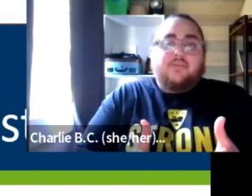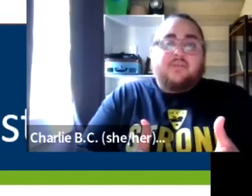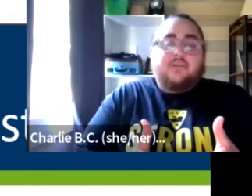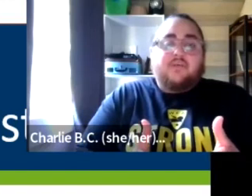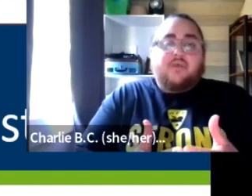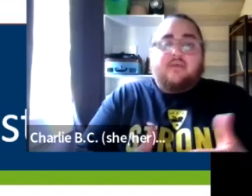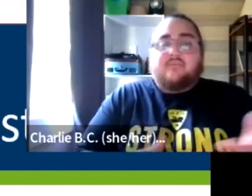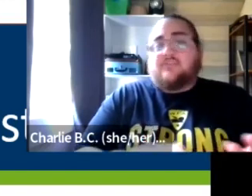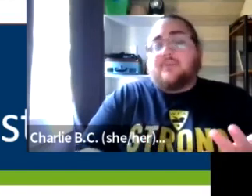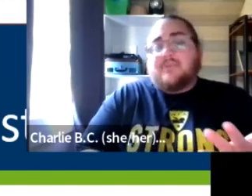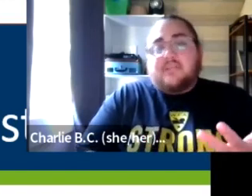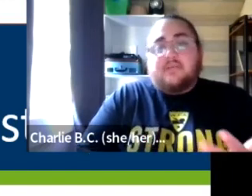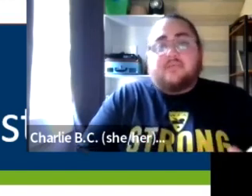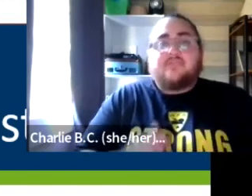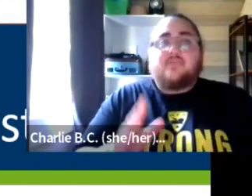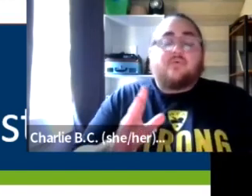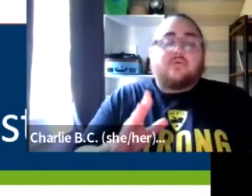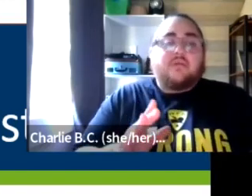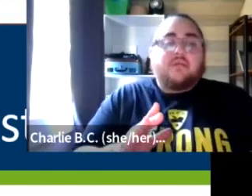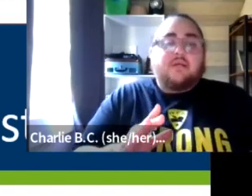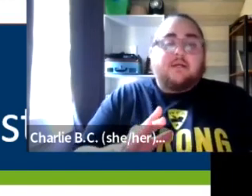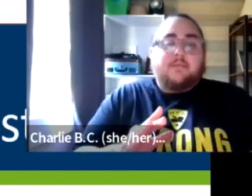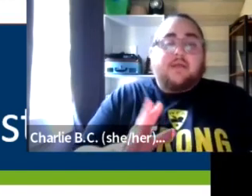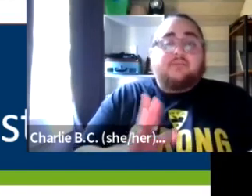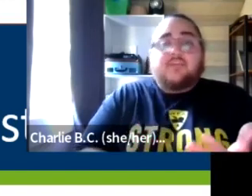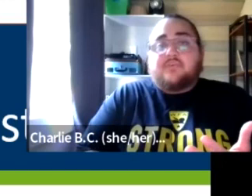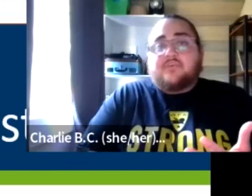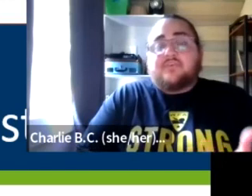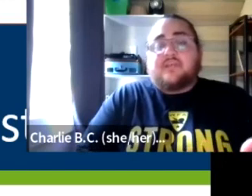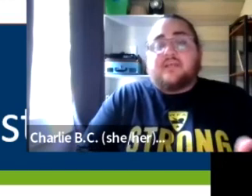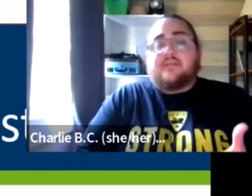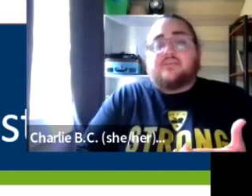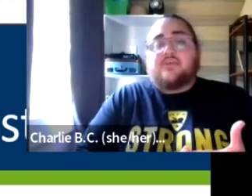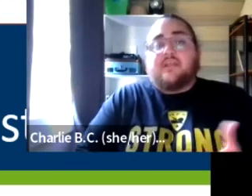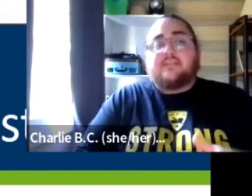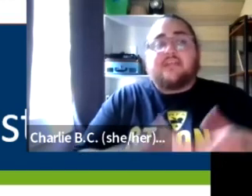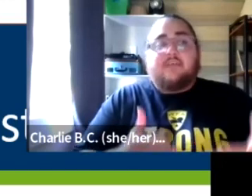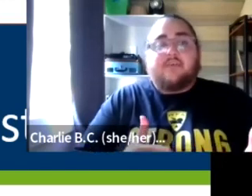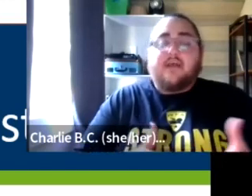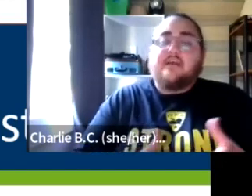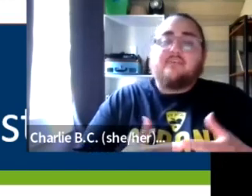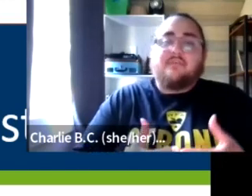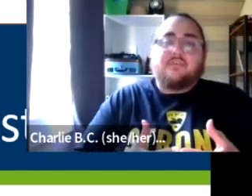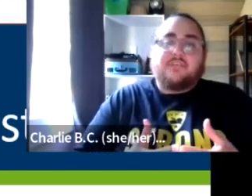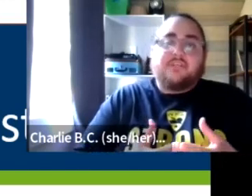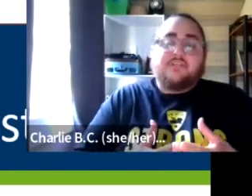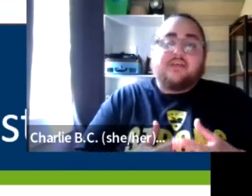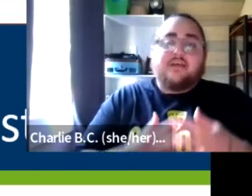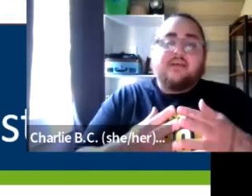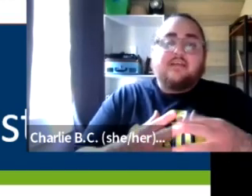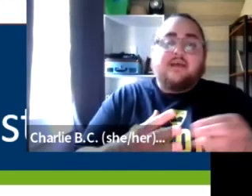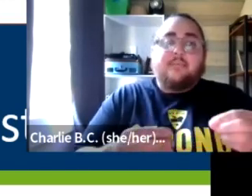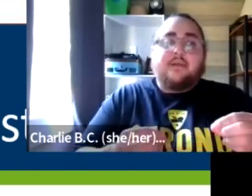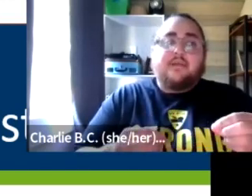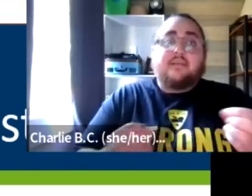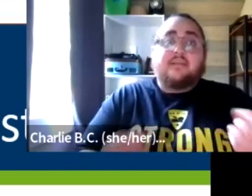the community who have like drop-in centers or have shelters, and train staff on how to have conversations